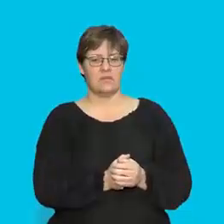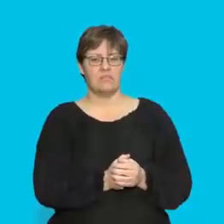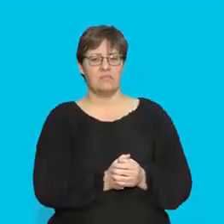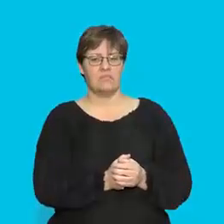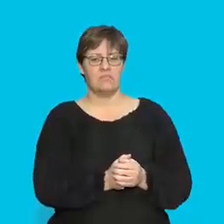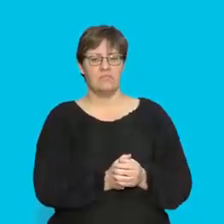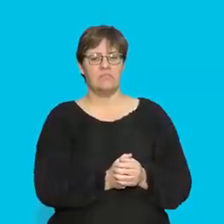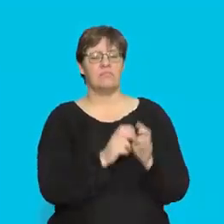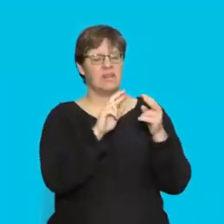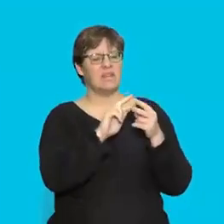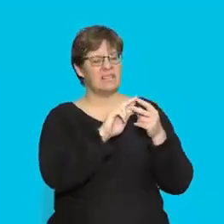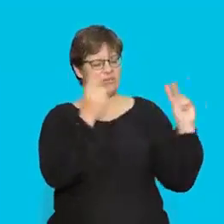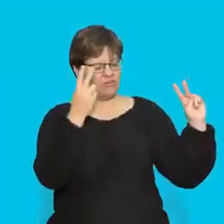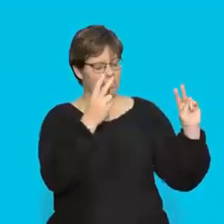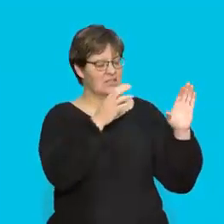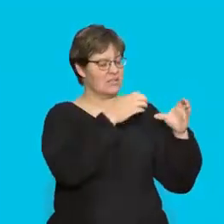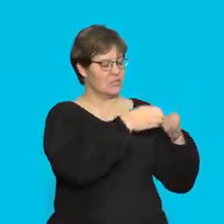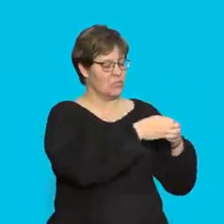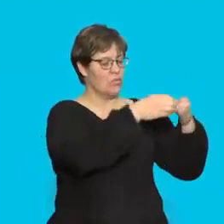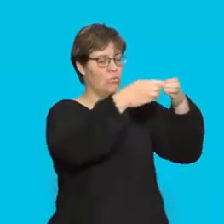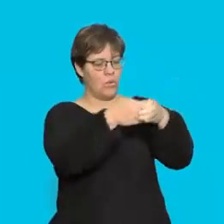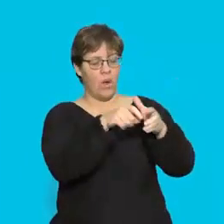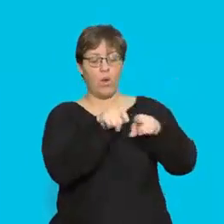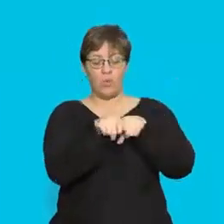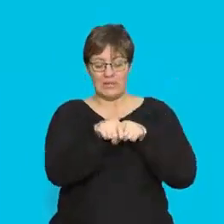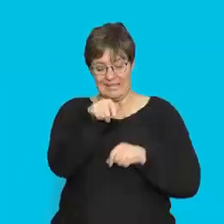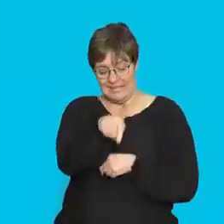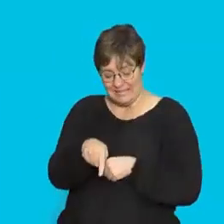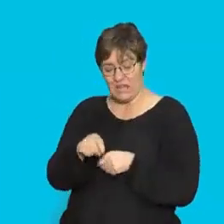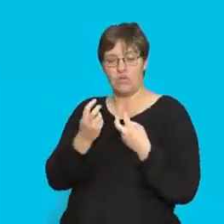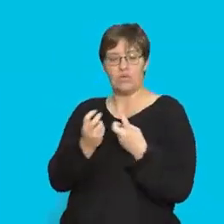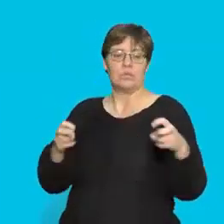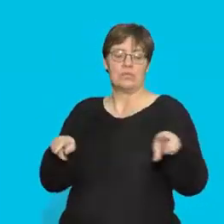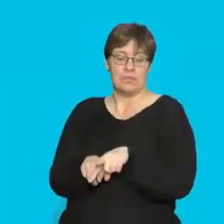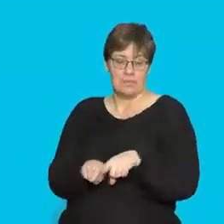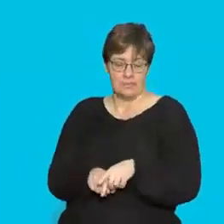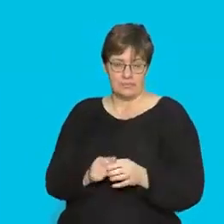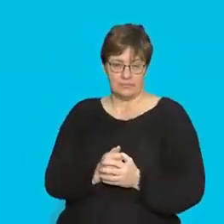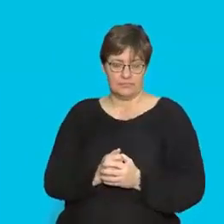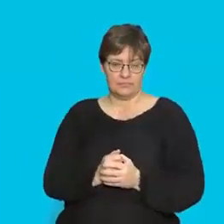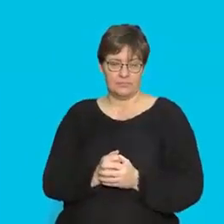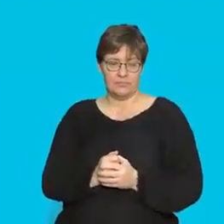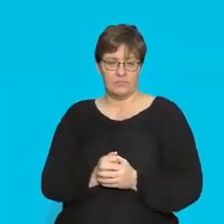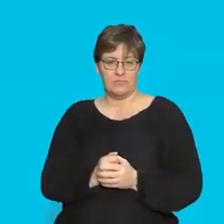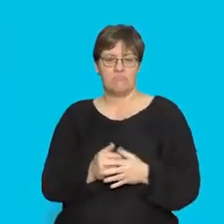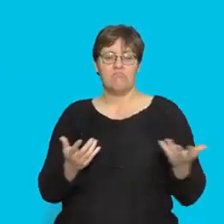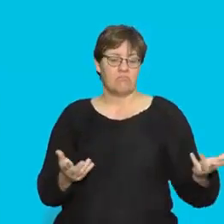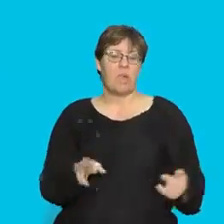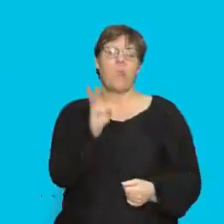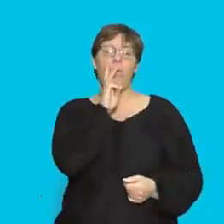here's species 2. Two different species competing for the same